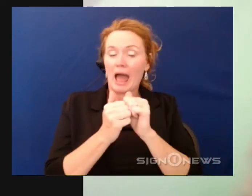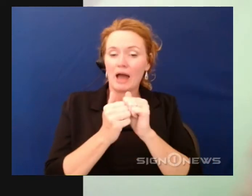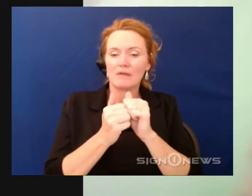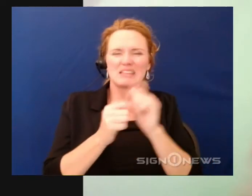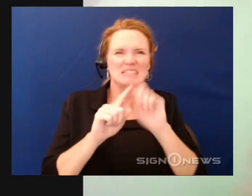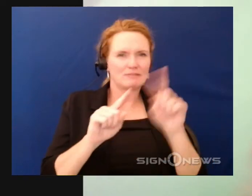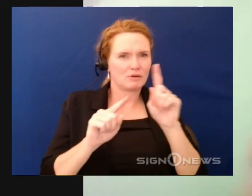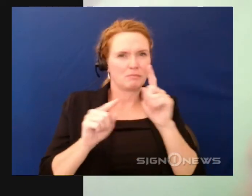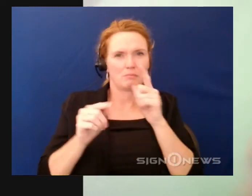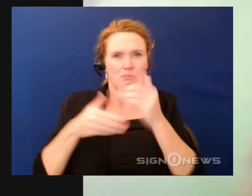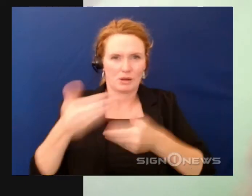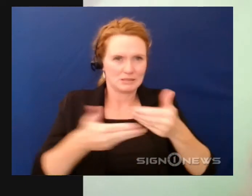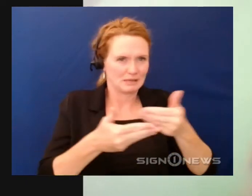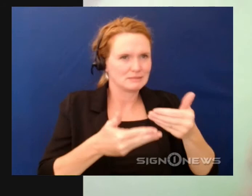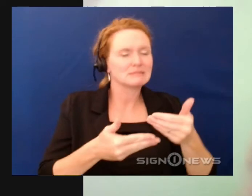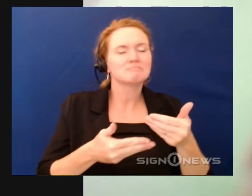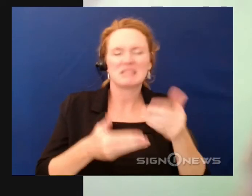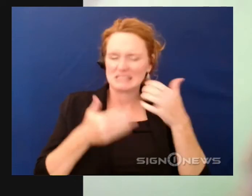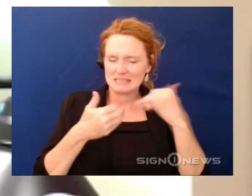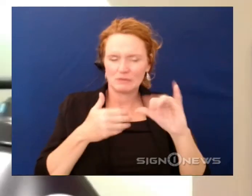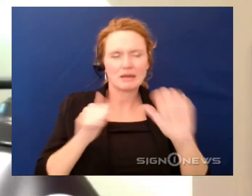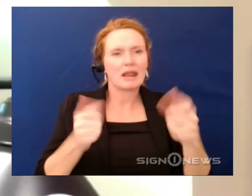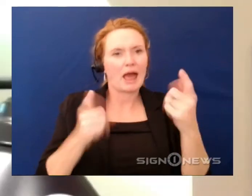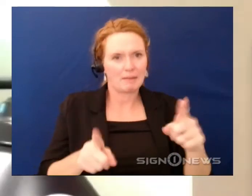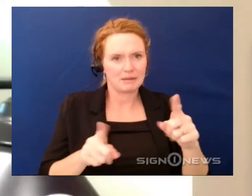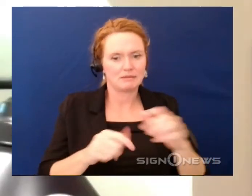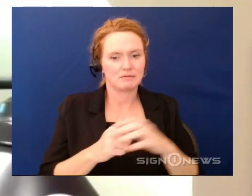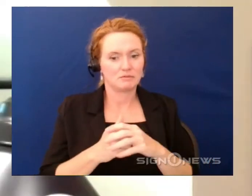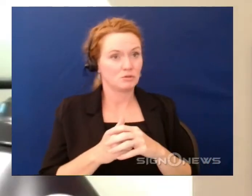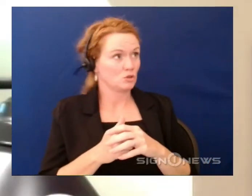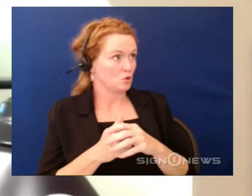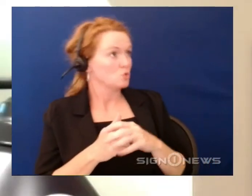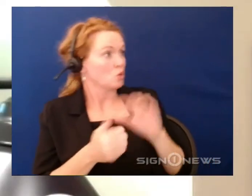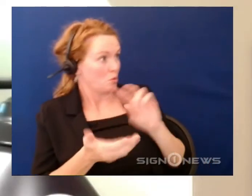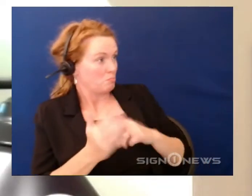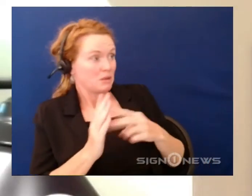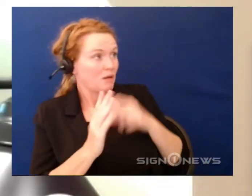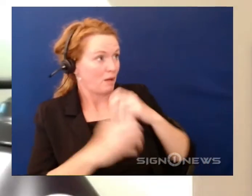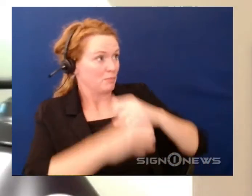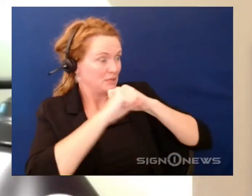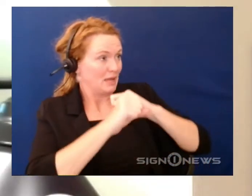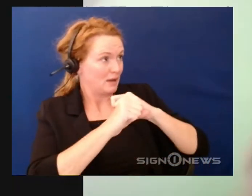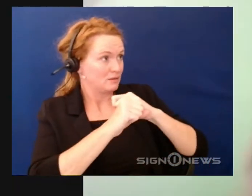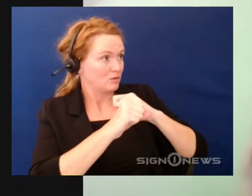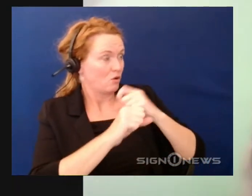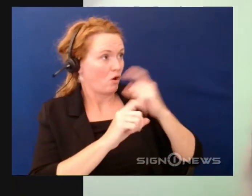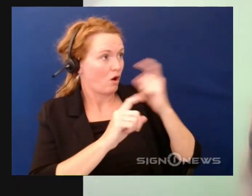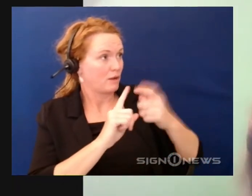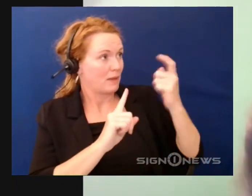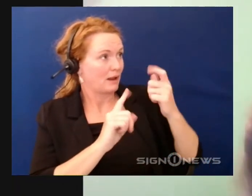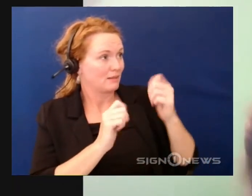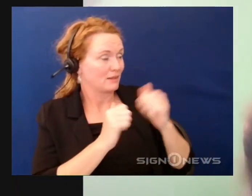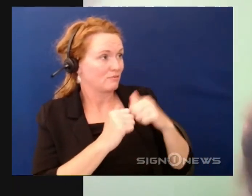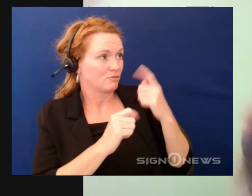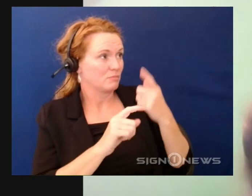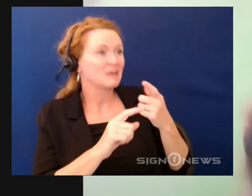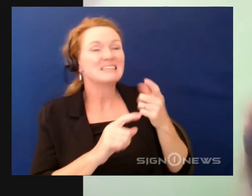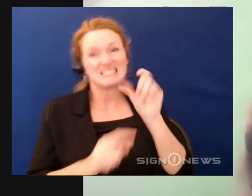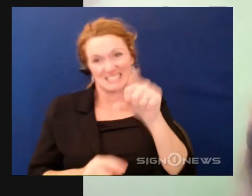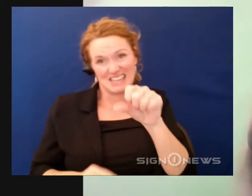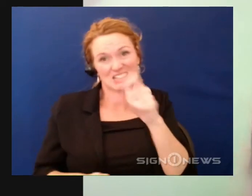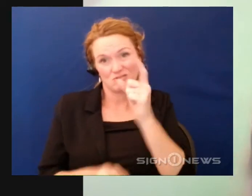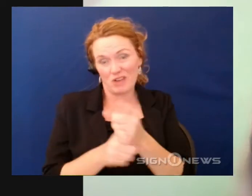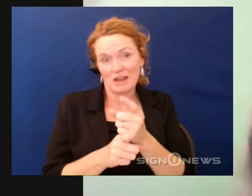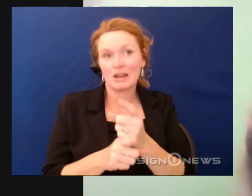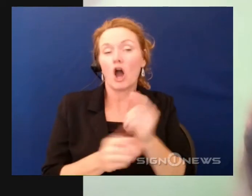from guardianship. So it won't necessarily protect you from those things. No, it doesn't. Unfortunately, I get calls all the time from people saying,